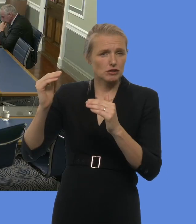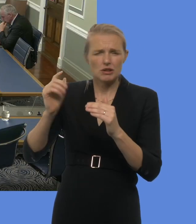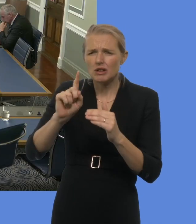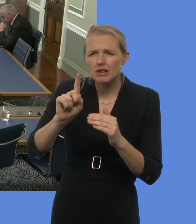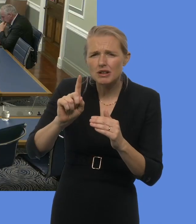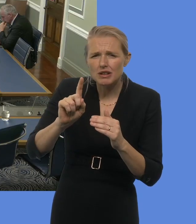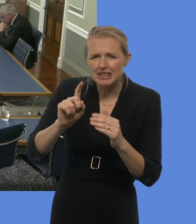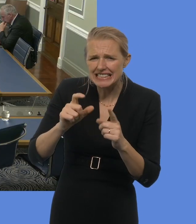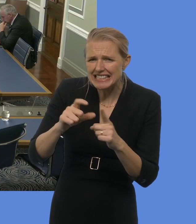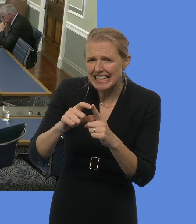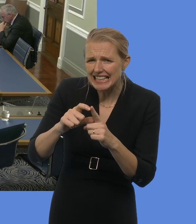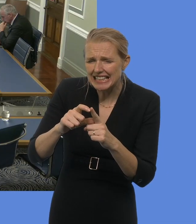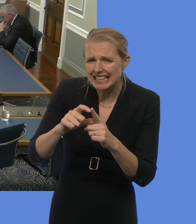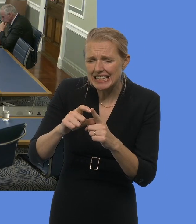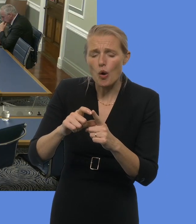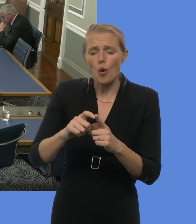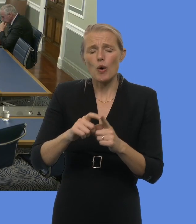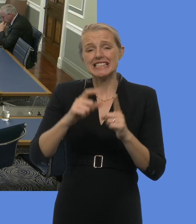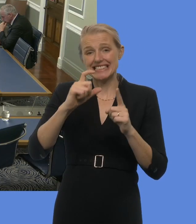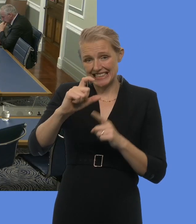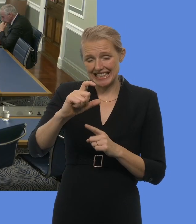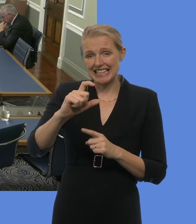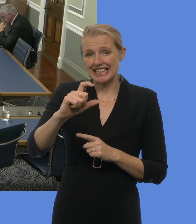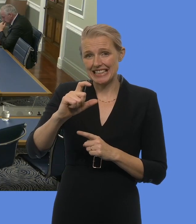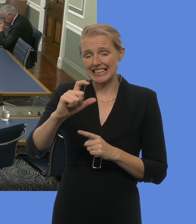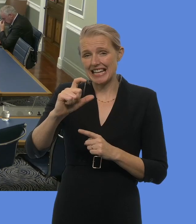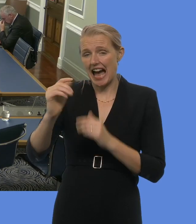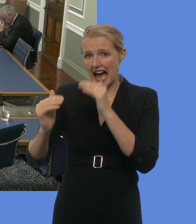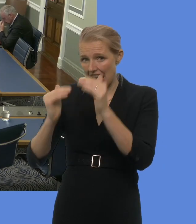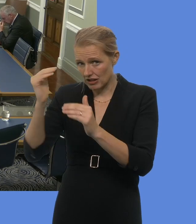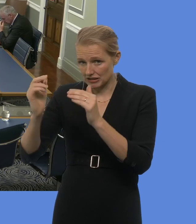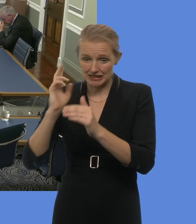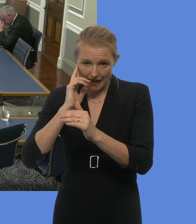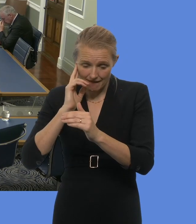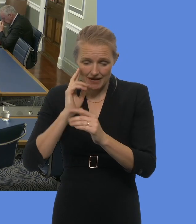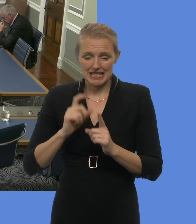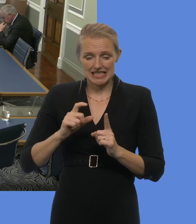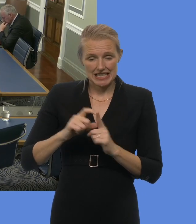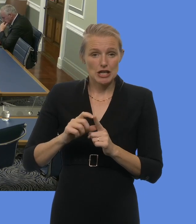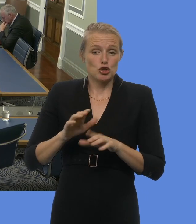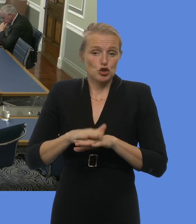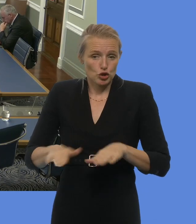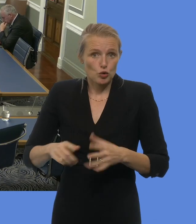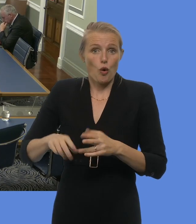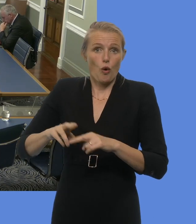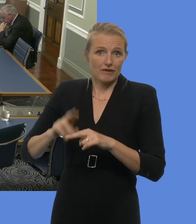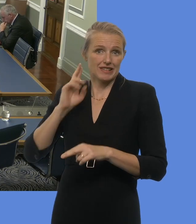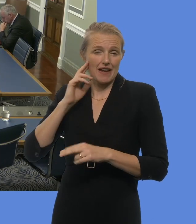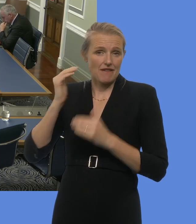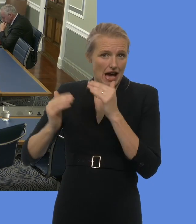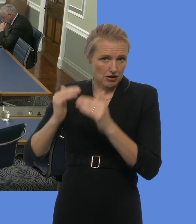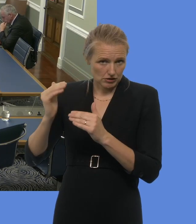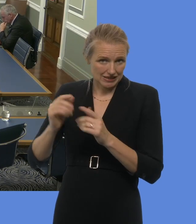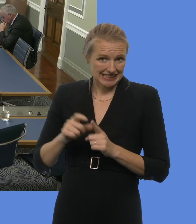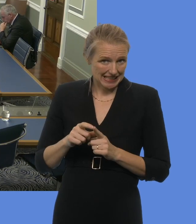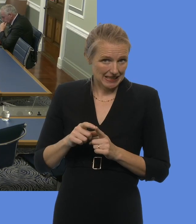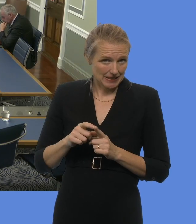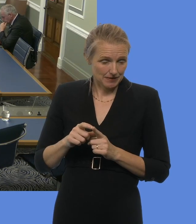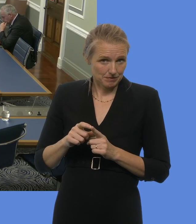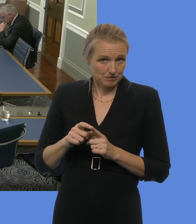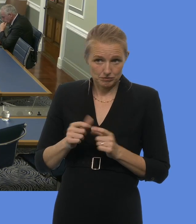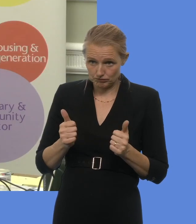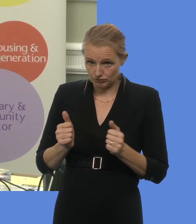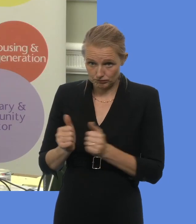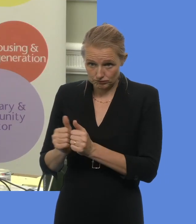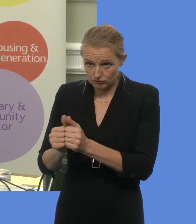D, yes, C and D, yeah. C for deaf adults and D for children of deaf adults. So are